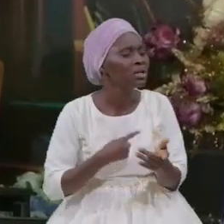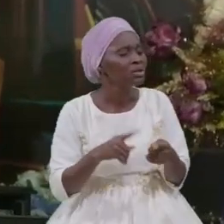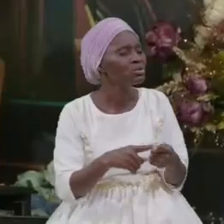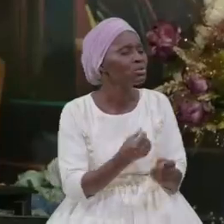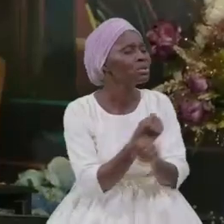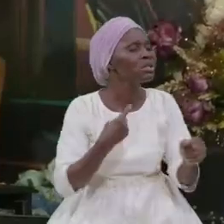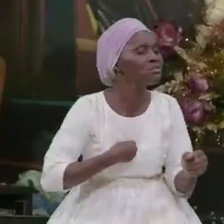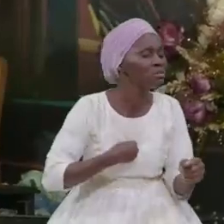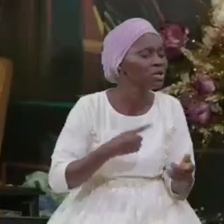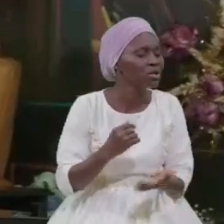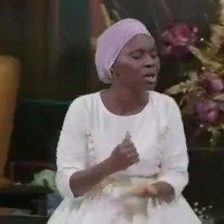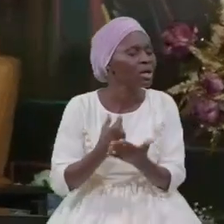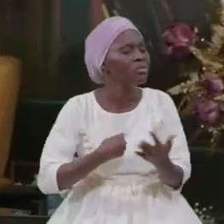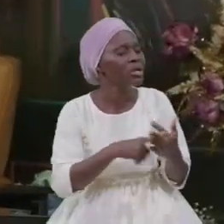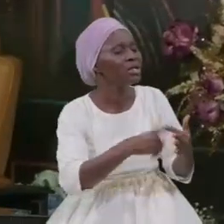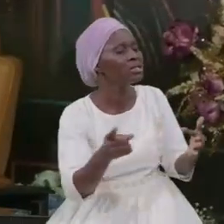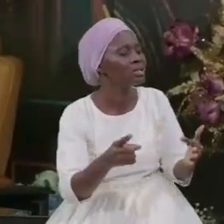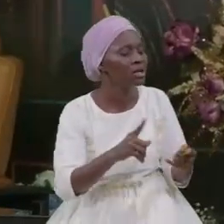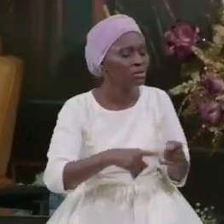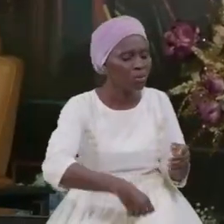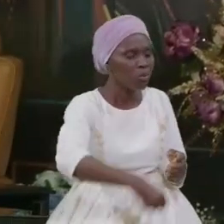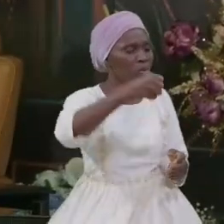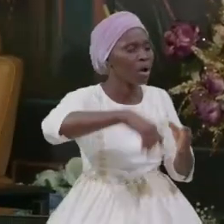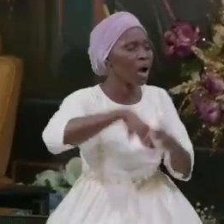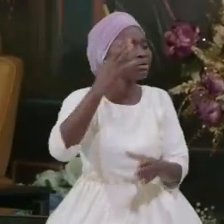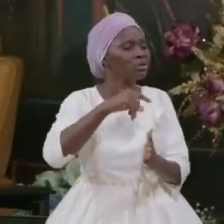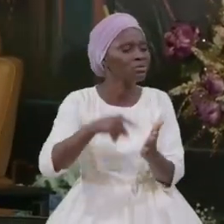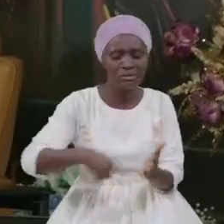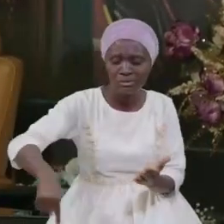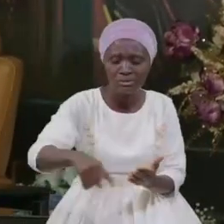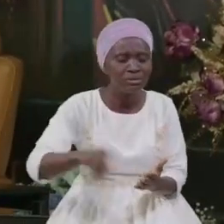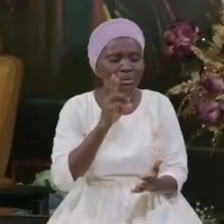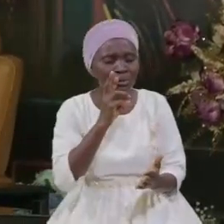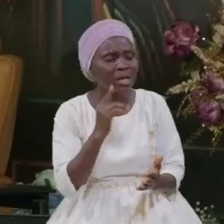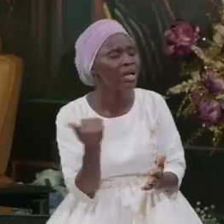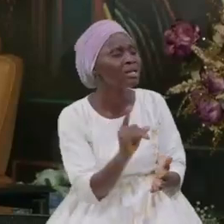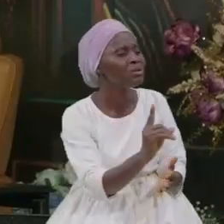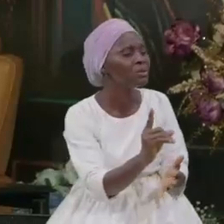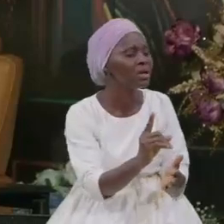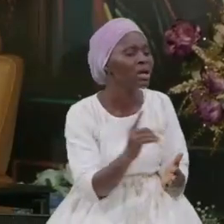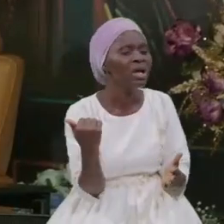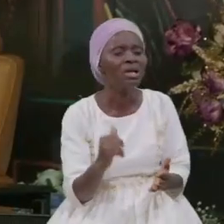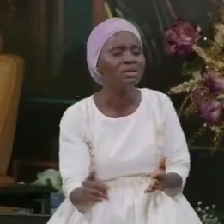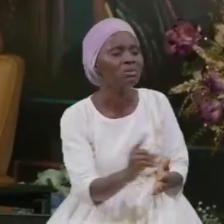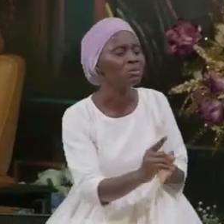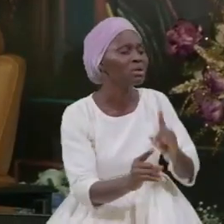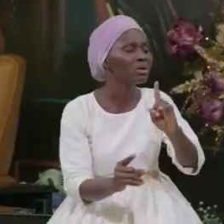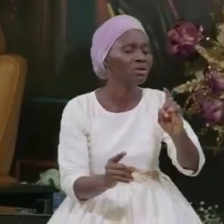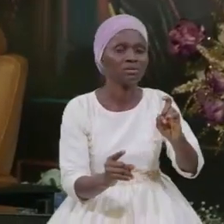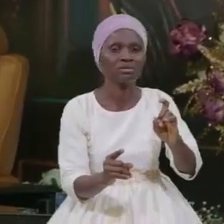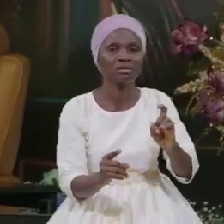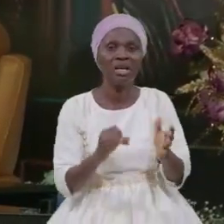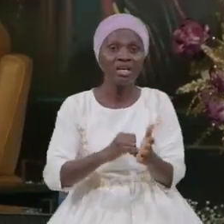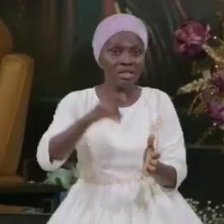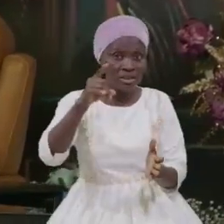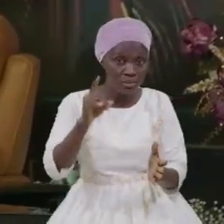rescue me, pull me out of this well? Because it has to be somebody up there